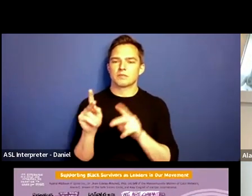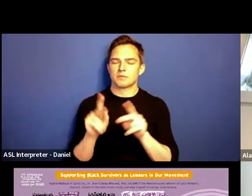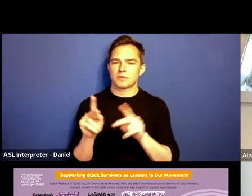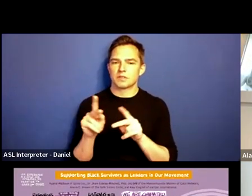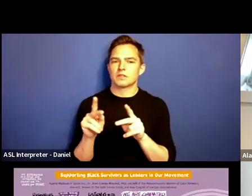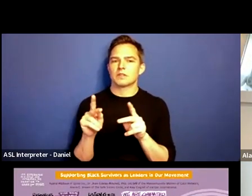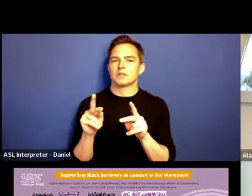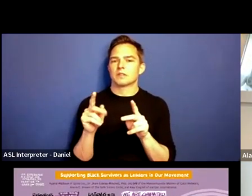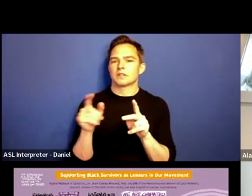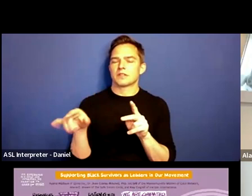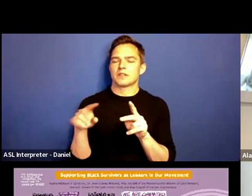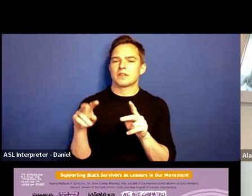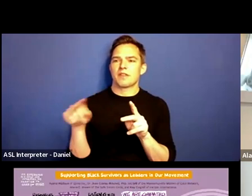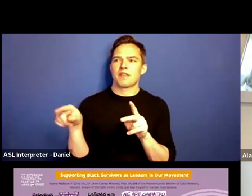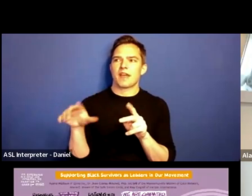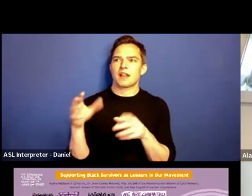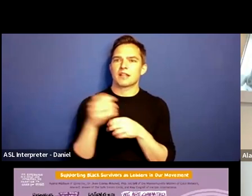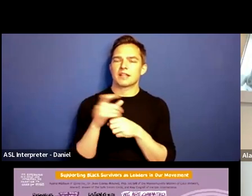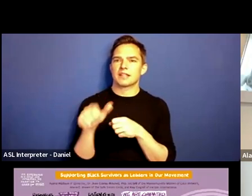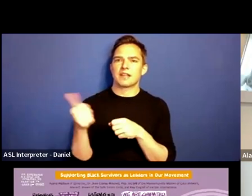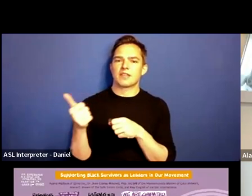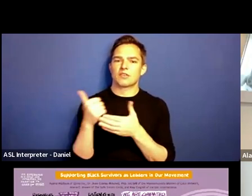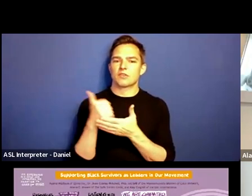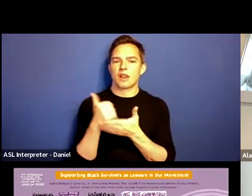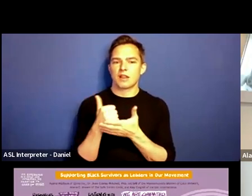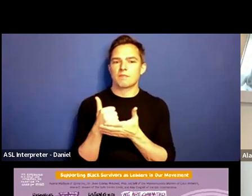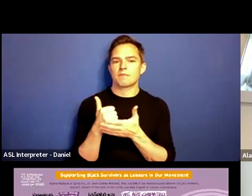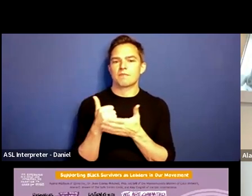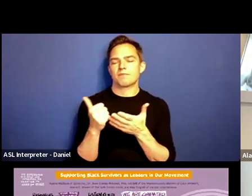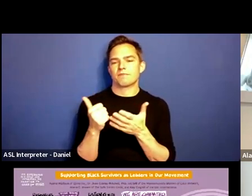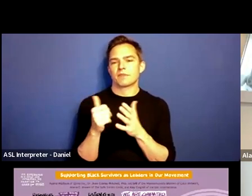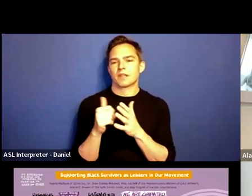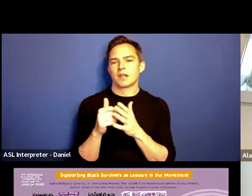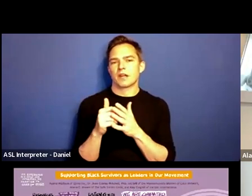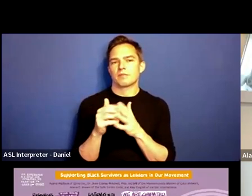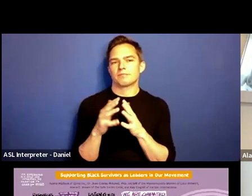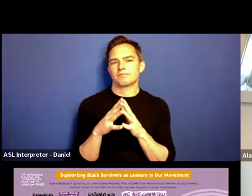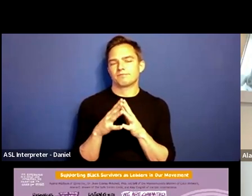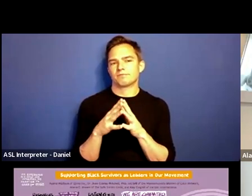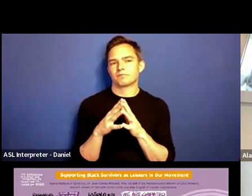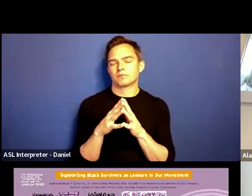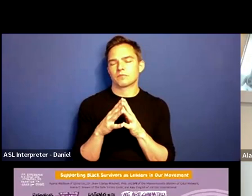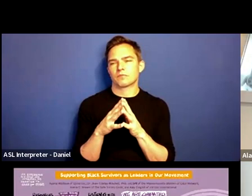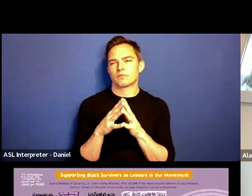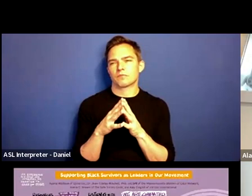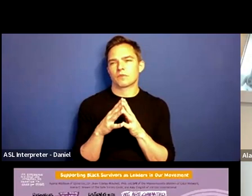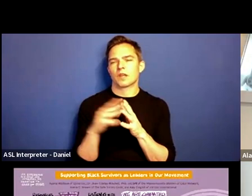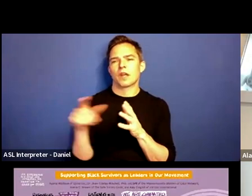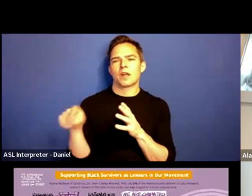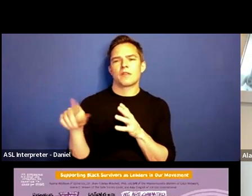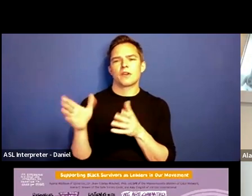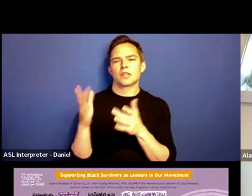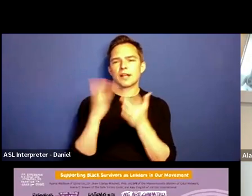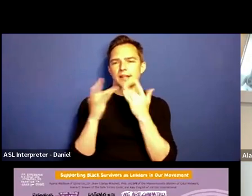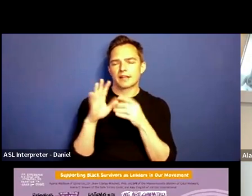look at us as the help. And I also think that there is just a lack of